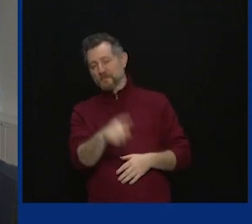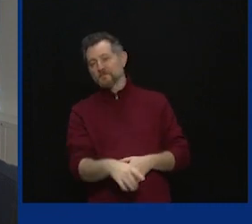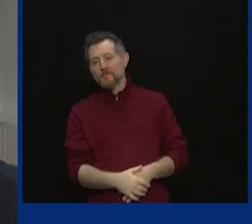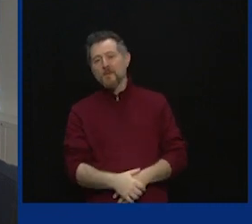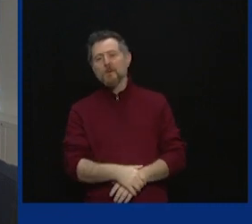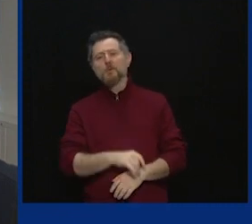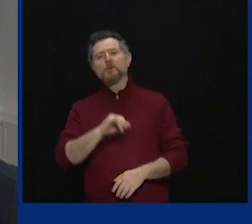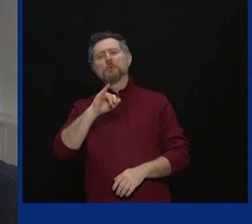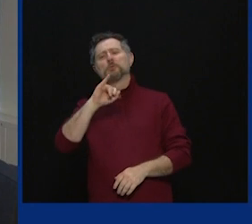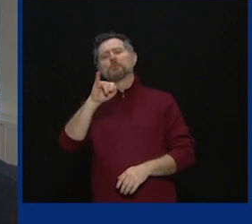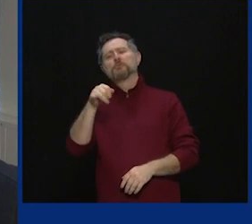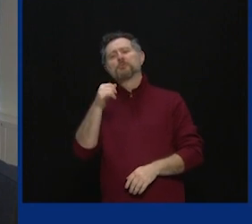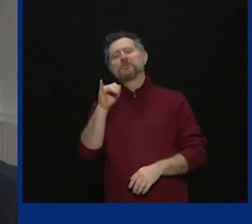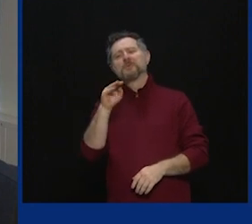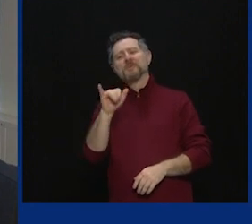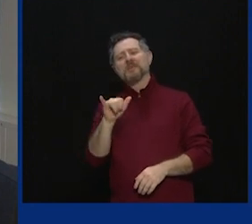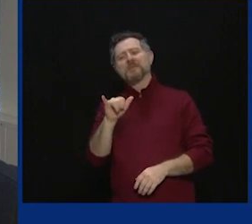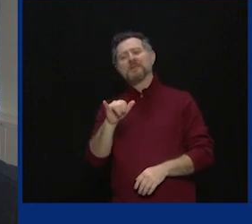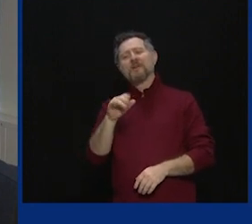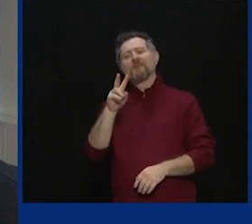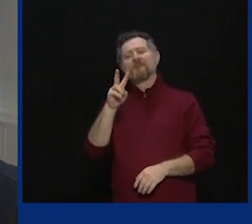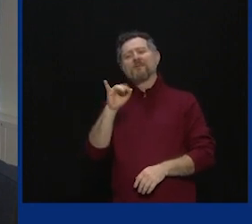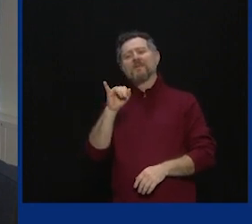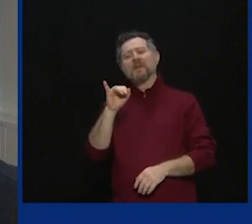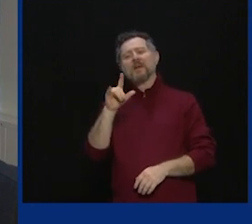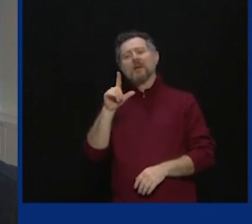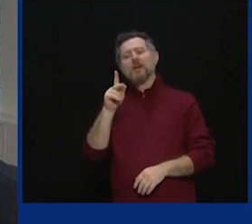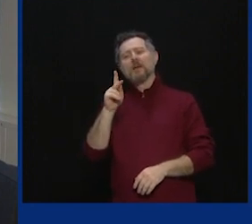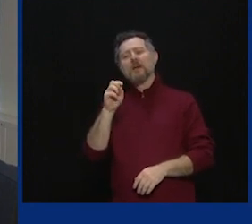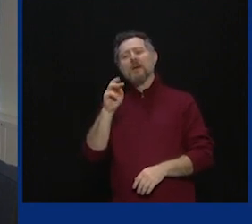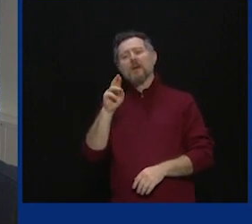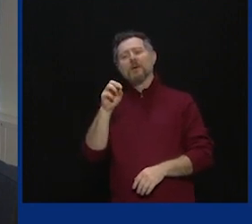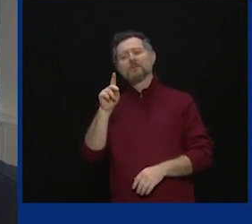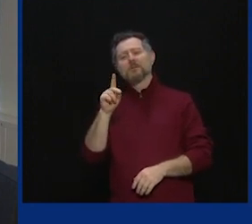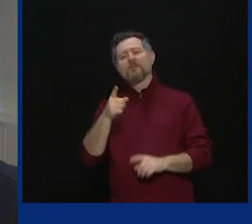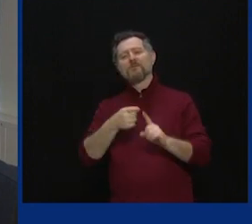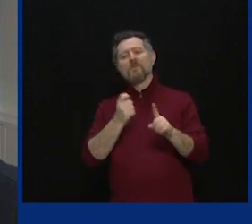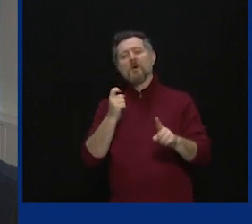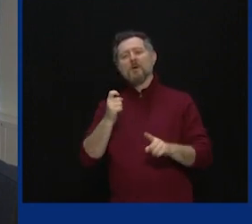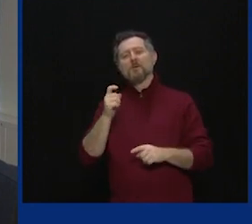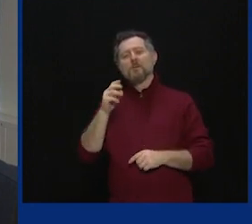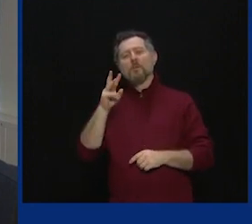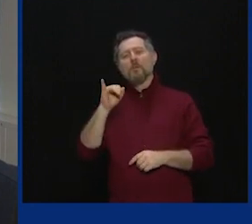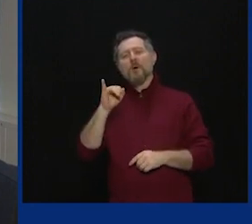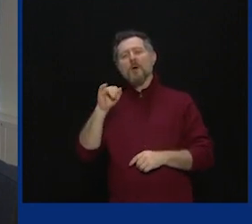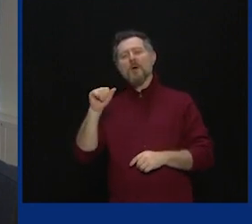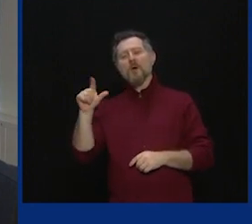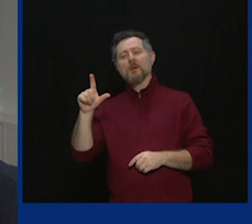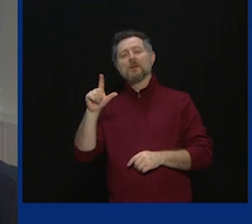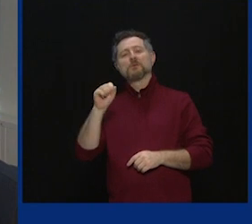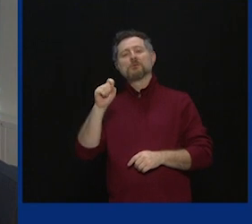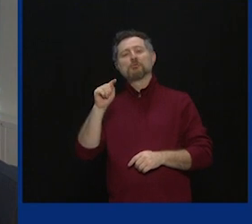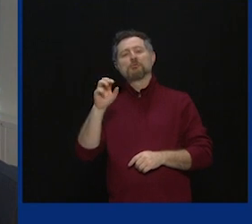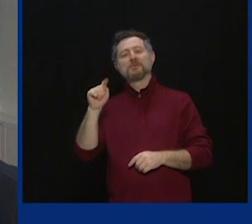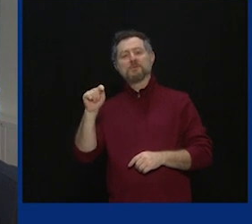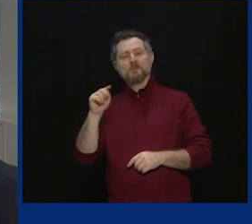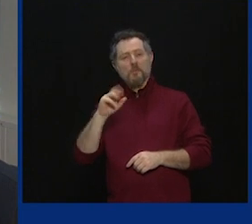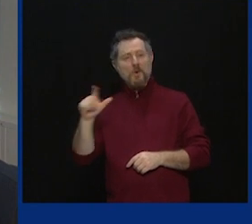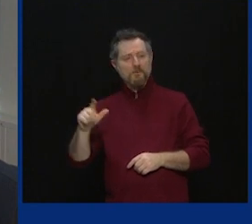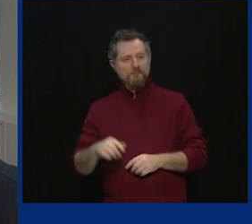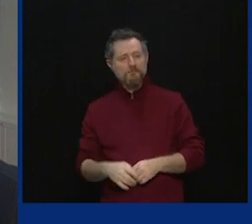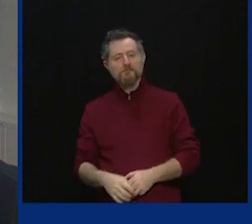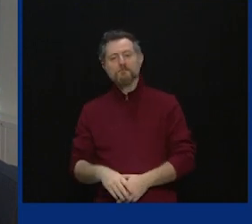Wall Street Journal. Jimmy, your mic is open. Good morning, Governor. Two questions. Is it your hope